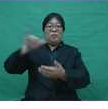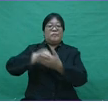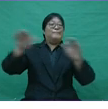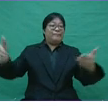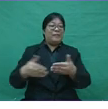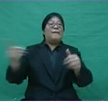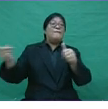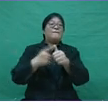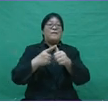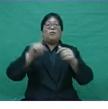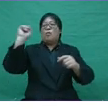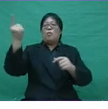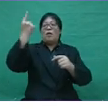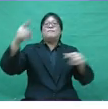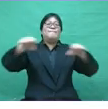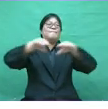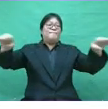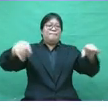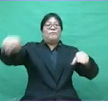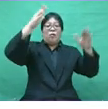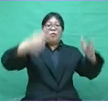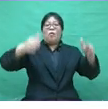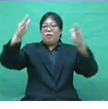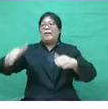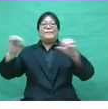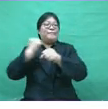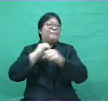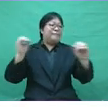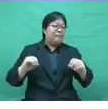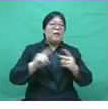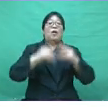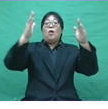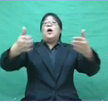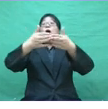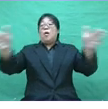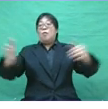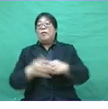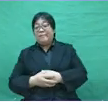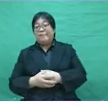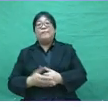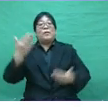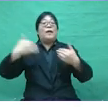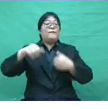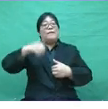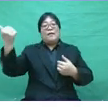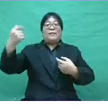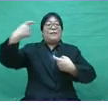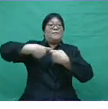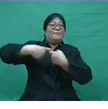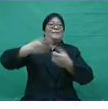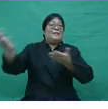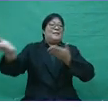window portal that connects the affected individuals and the public at large with other employment-related services,